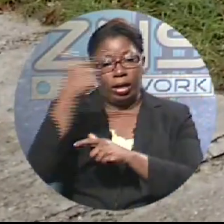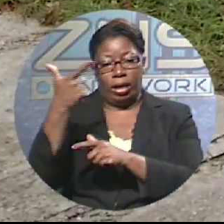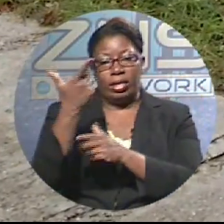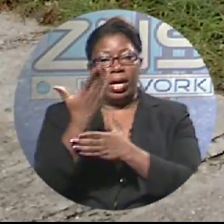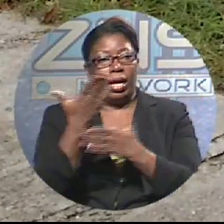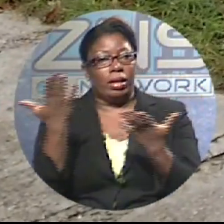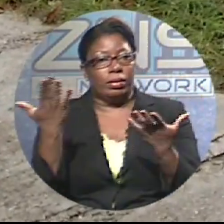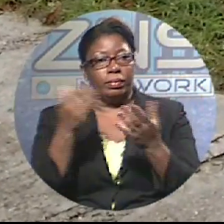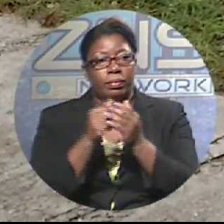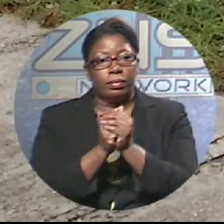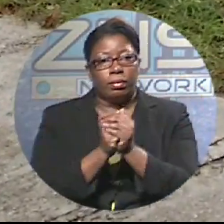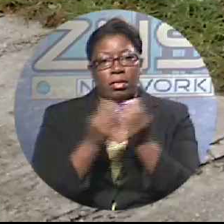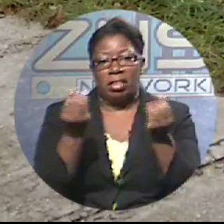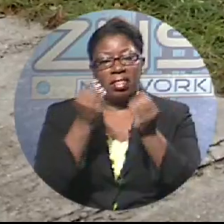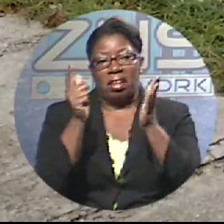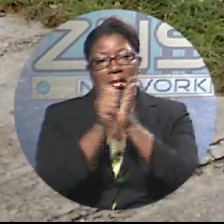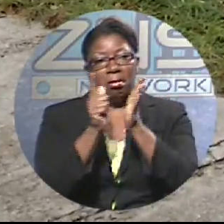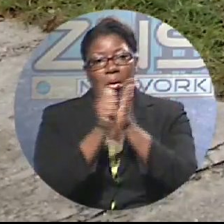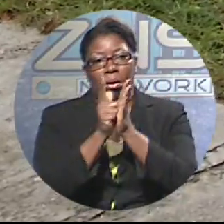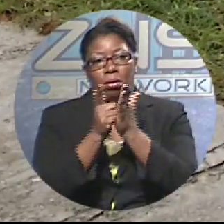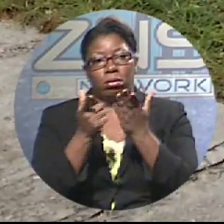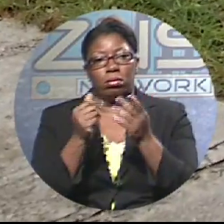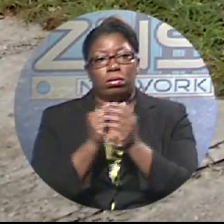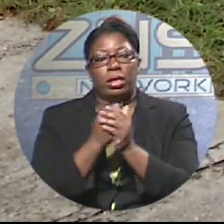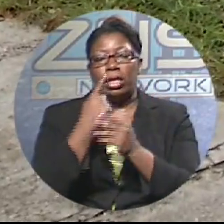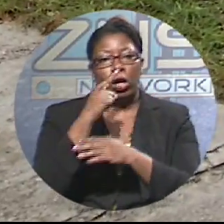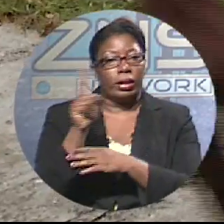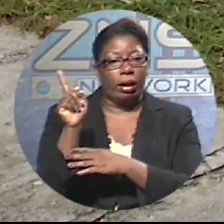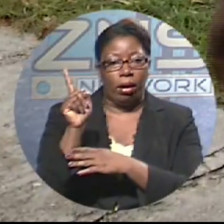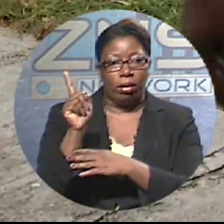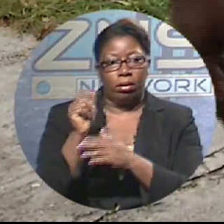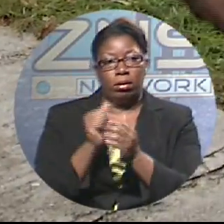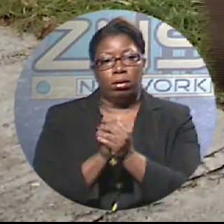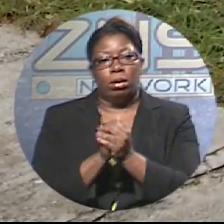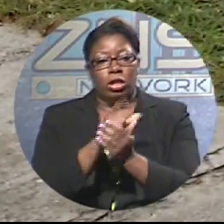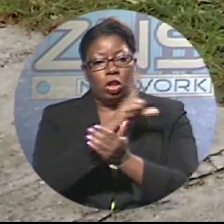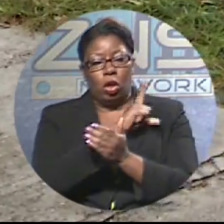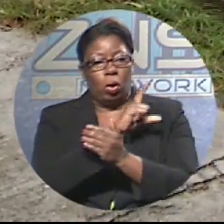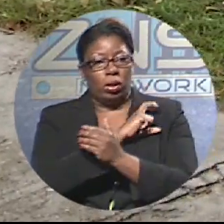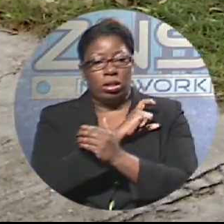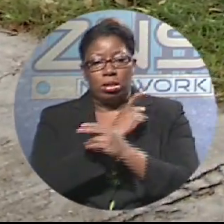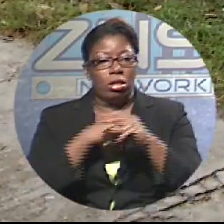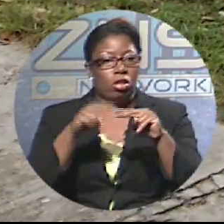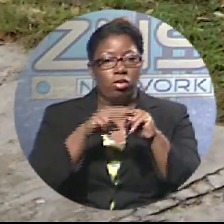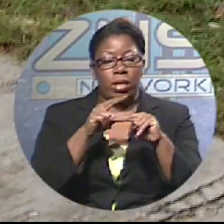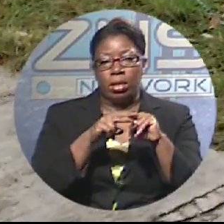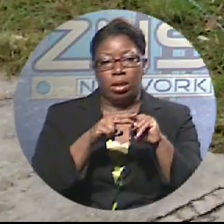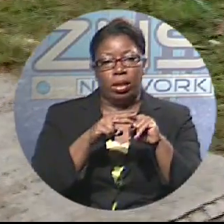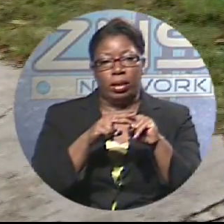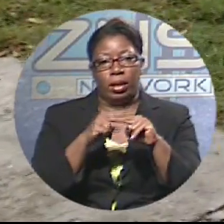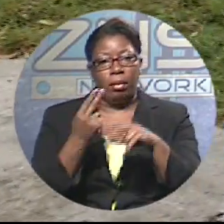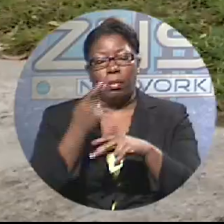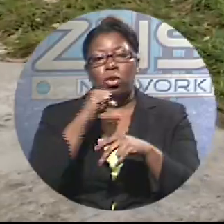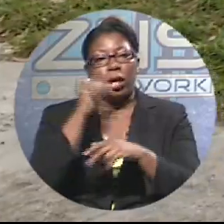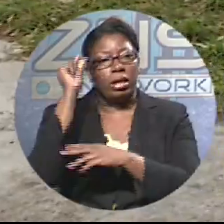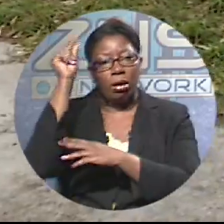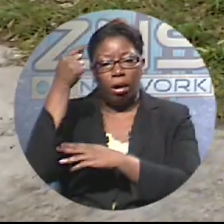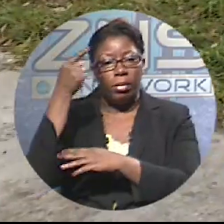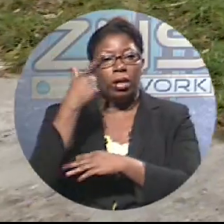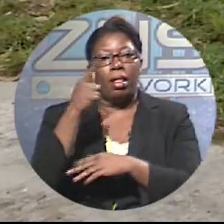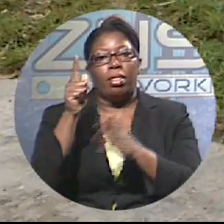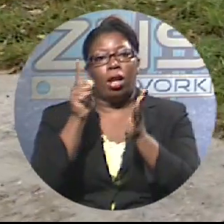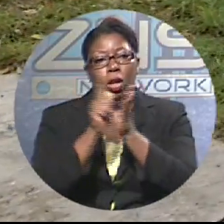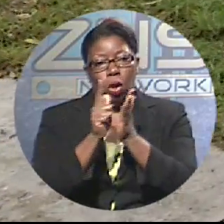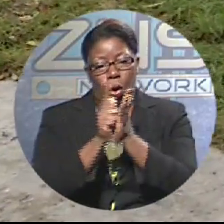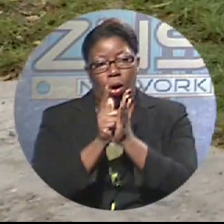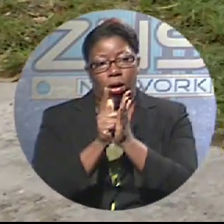like, you know, law, but the law just need to step up, man. That's all they need to do. Not the government. The law